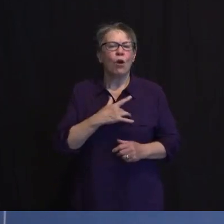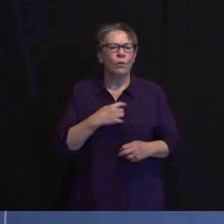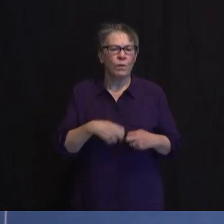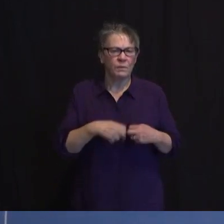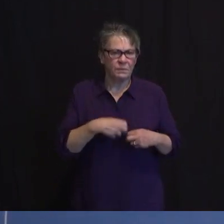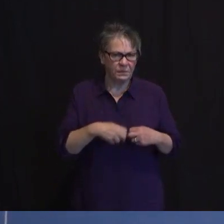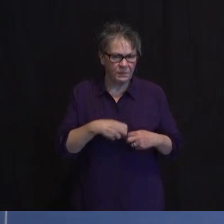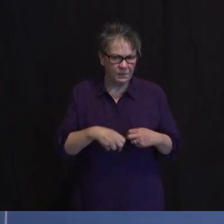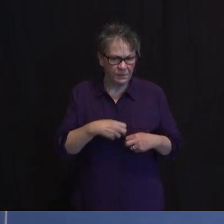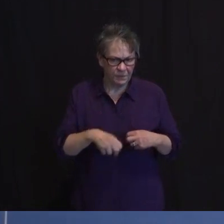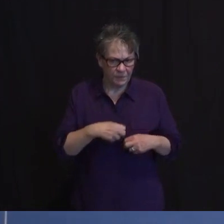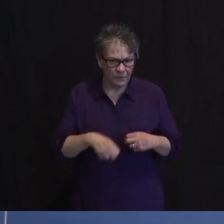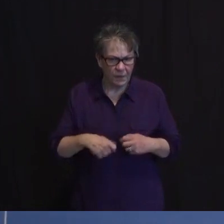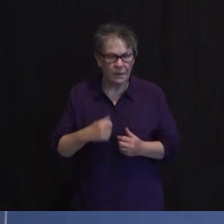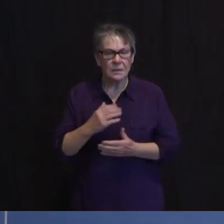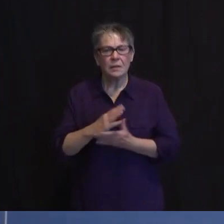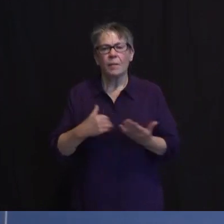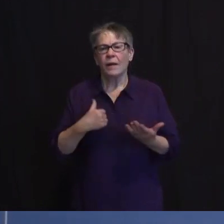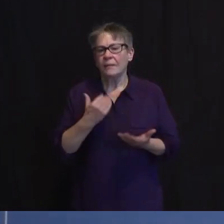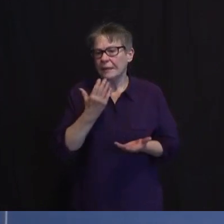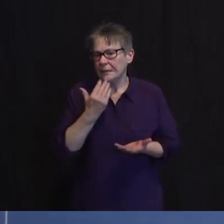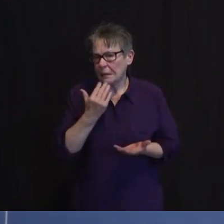29.3% other chronic diseases,